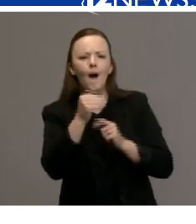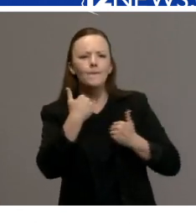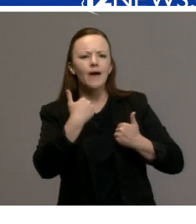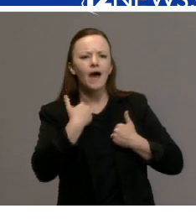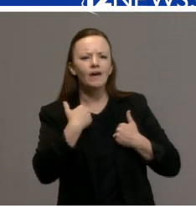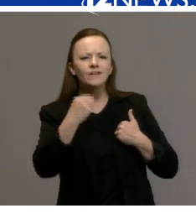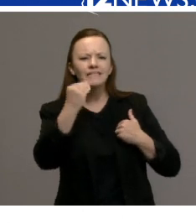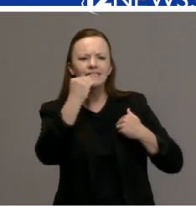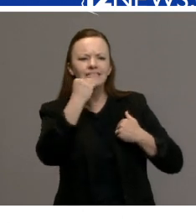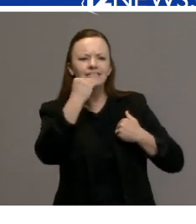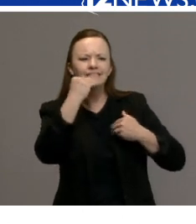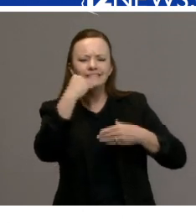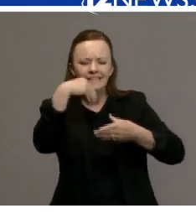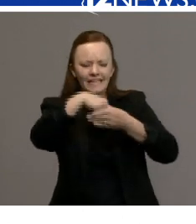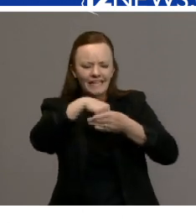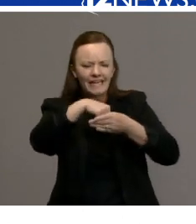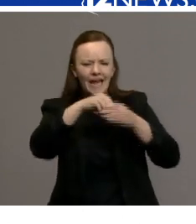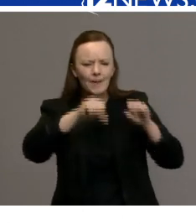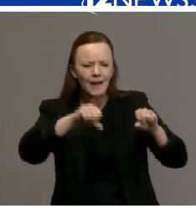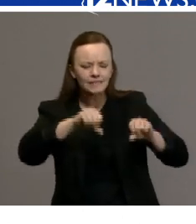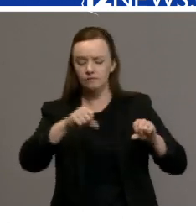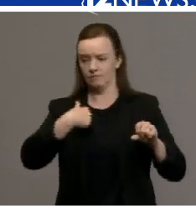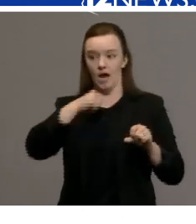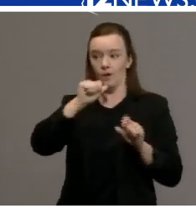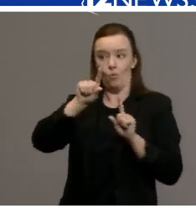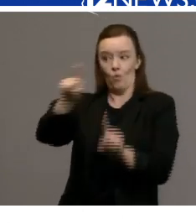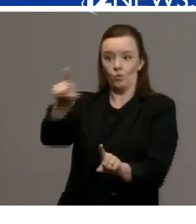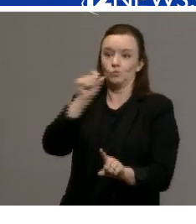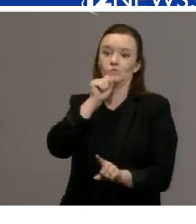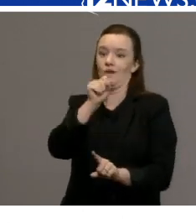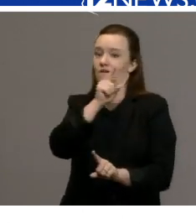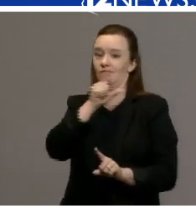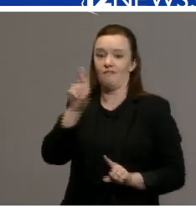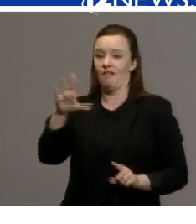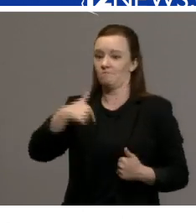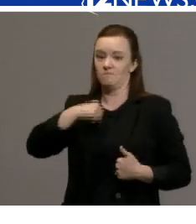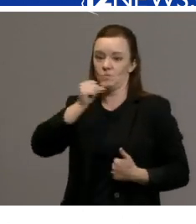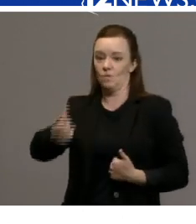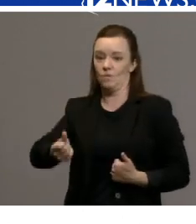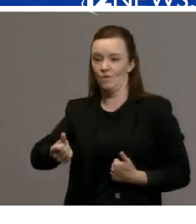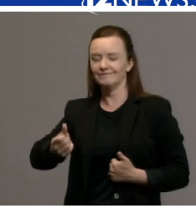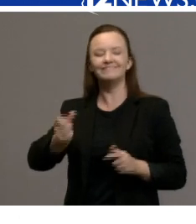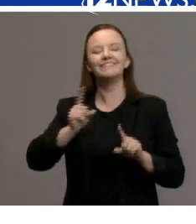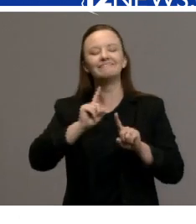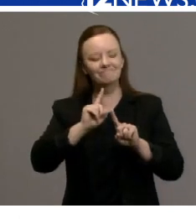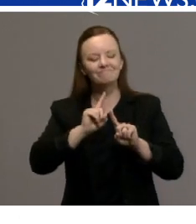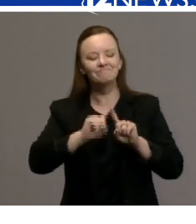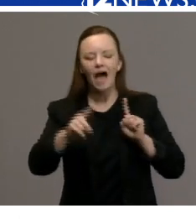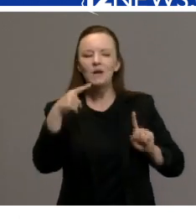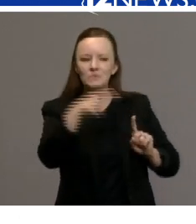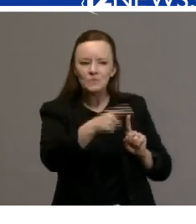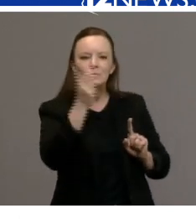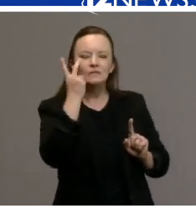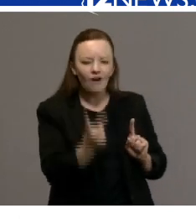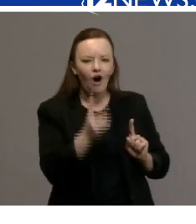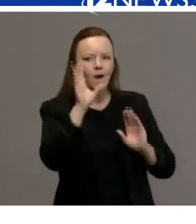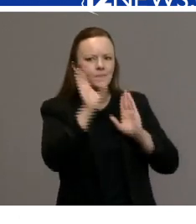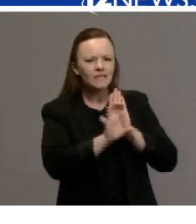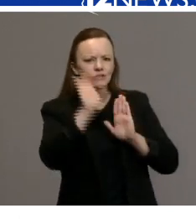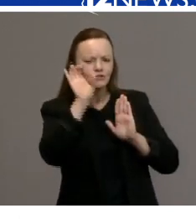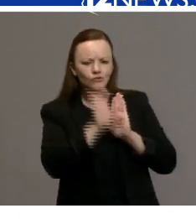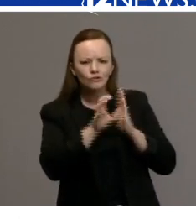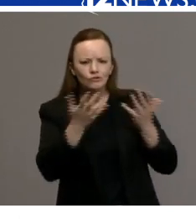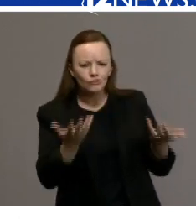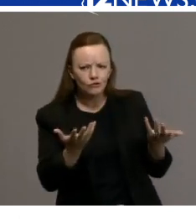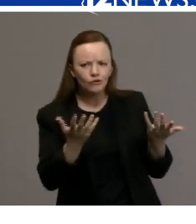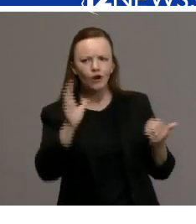so you're going to have to ask somebody who's got more information on that. But you saw the images of that. It seems like a lot of And again, I bars